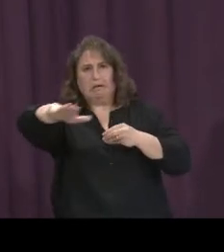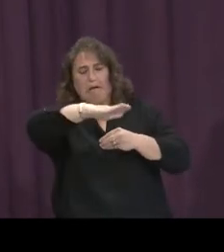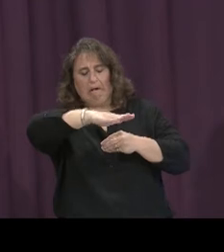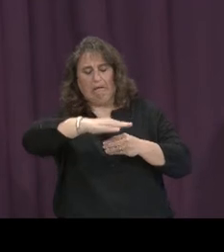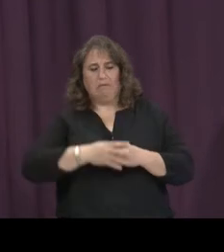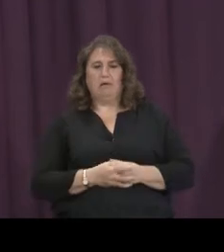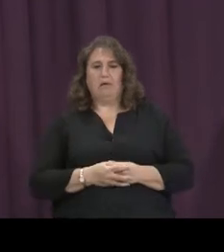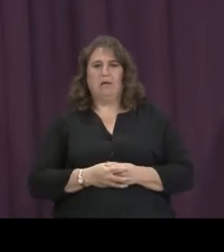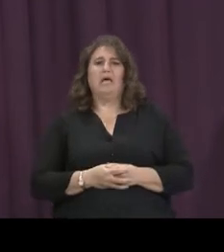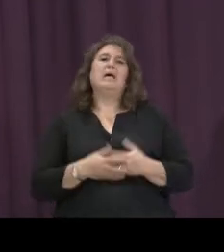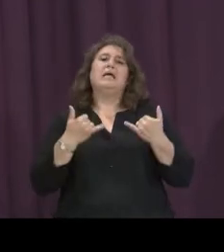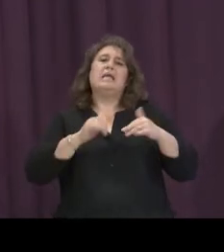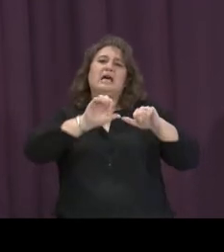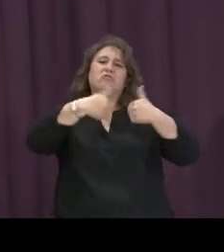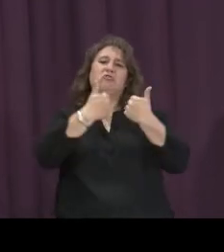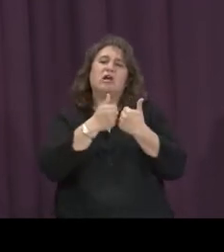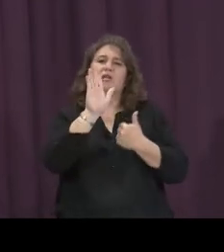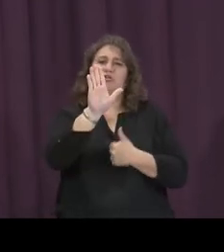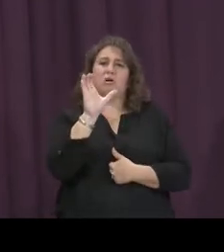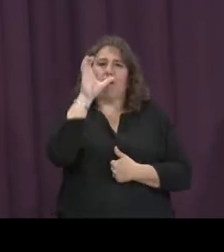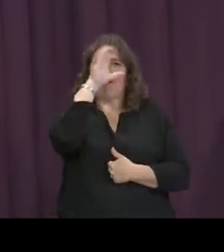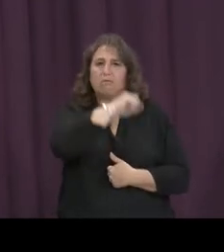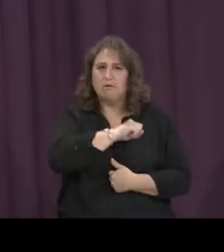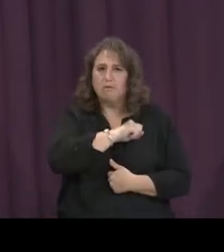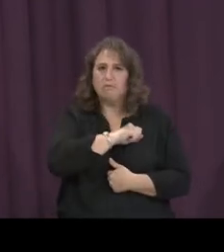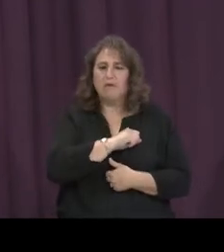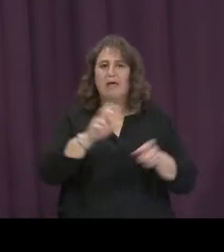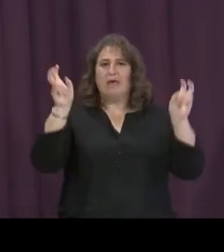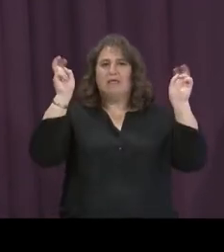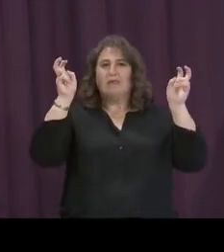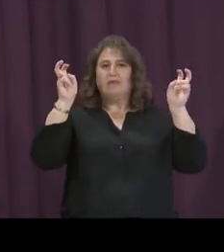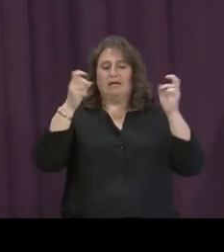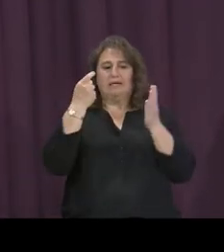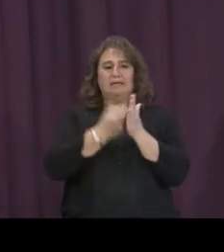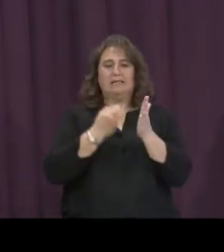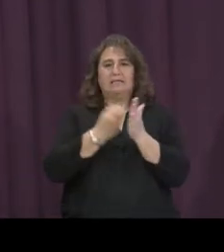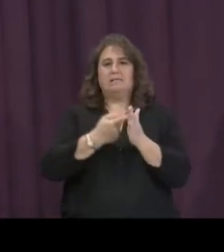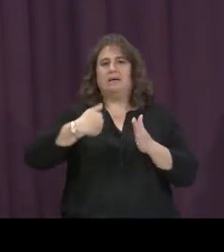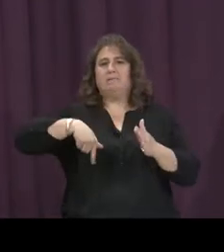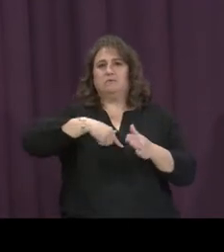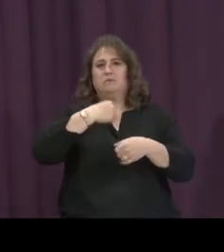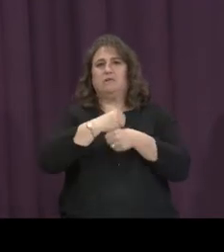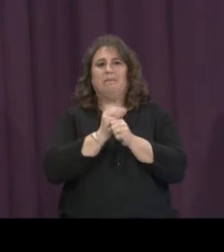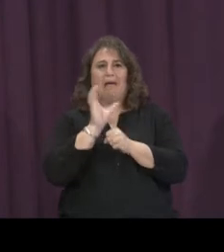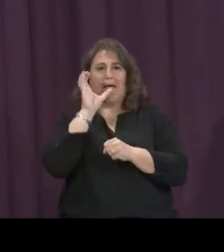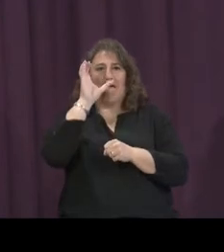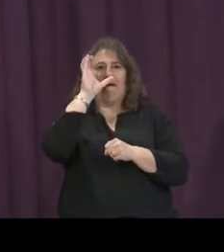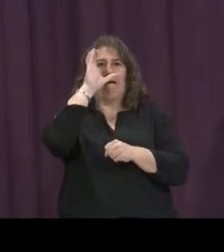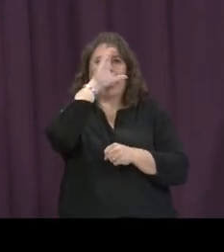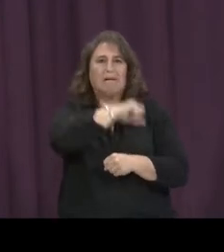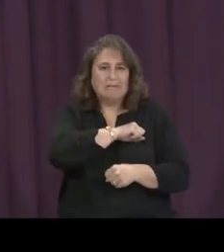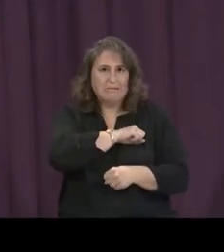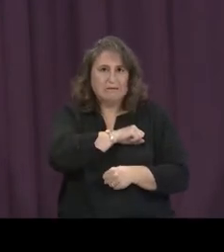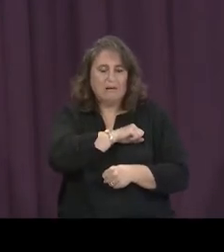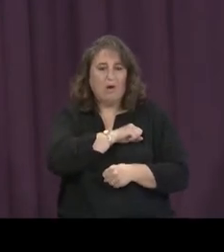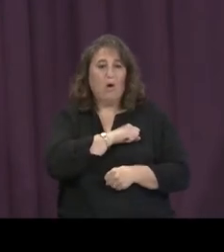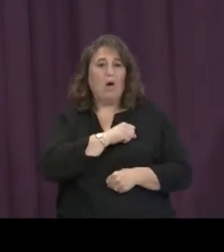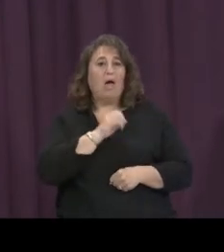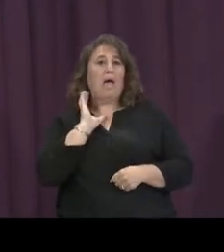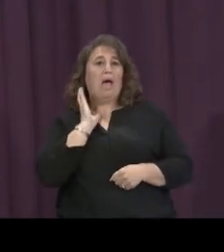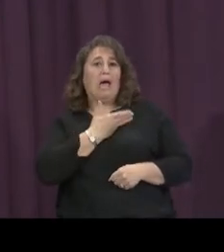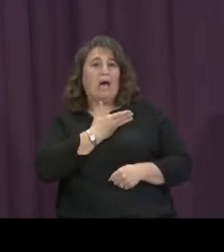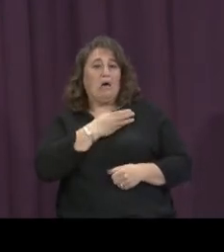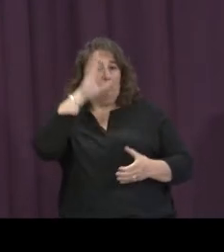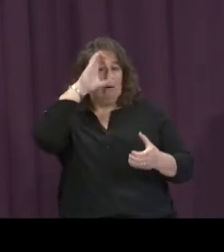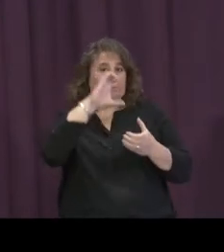strange land, and we're going to challenge some assumptions. So the theme of this is sometimes we make assumptions based on our beliefs, values and